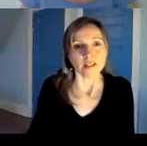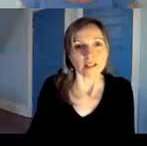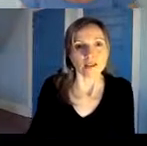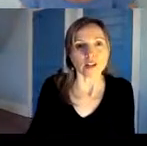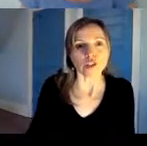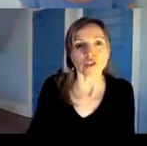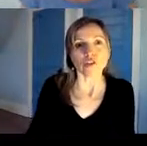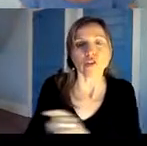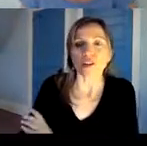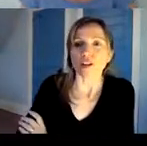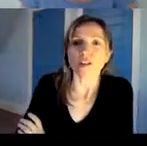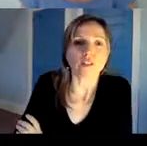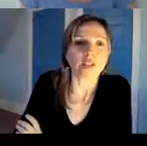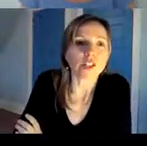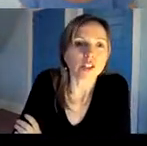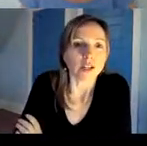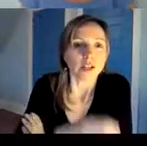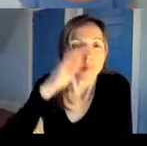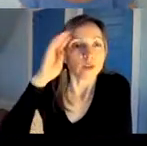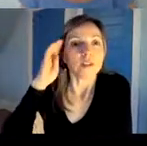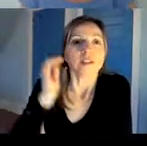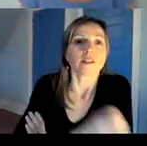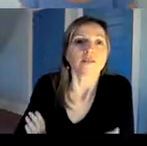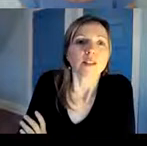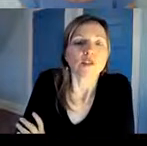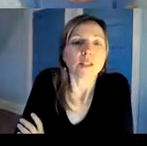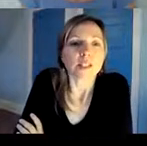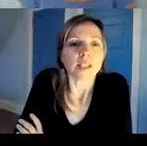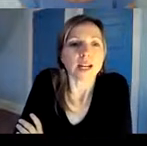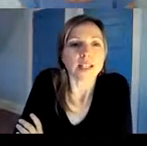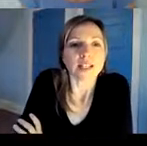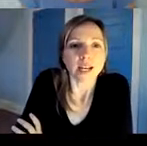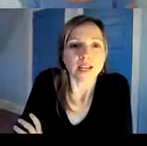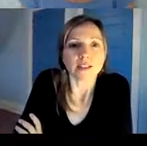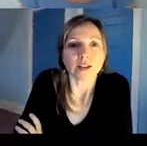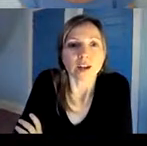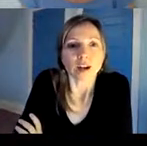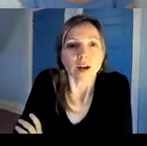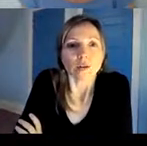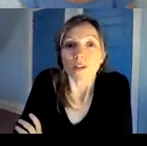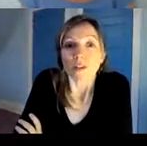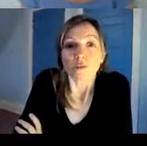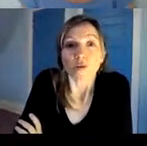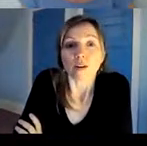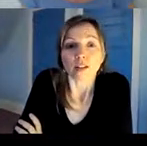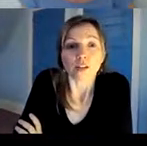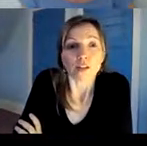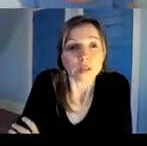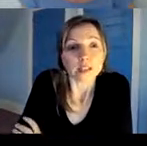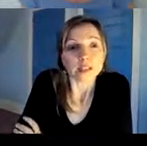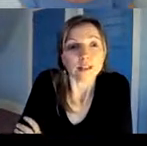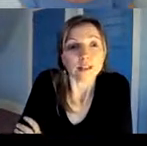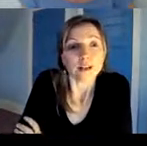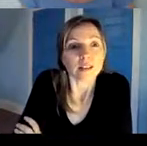The International Union for the Conservation of Nature puts invasive species as the second reason for